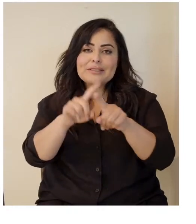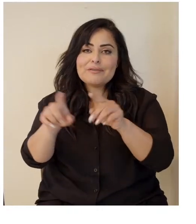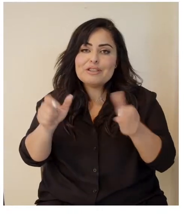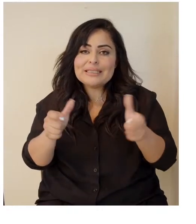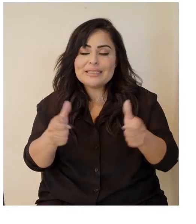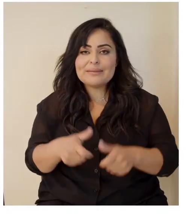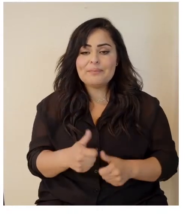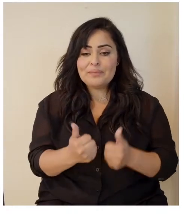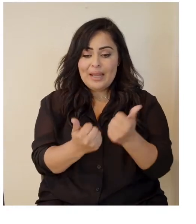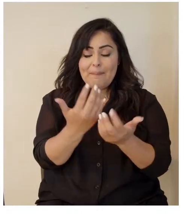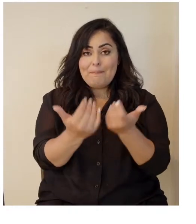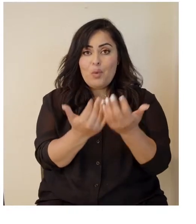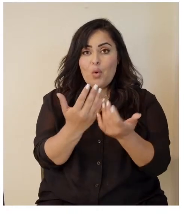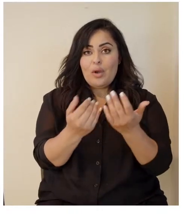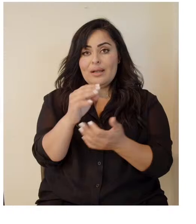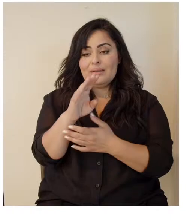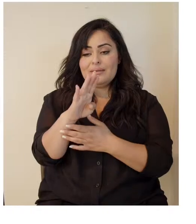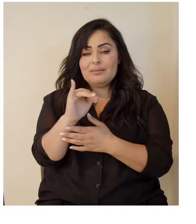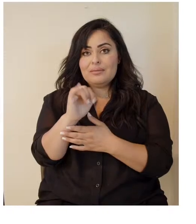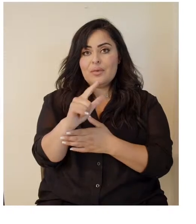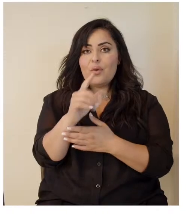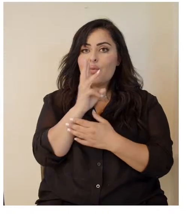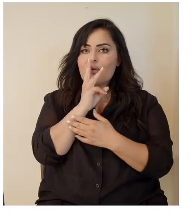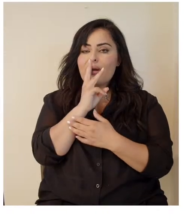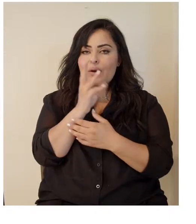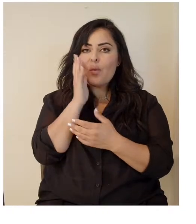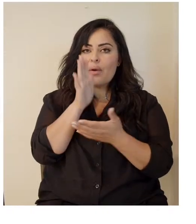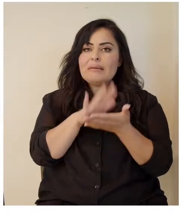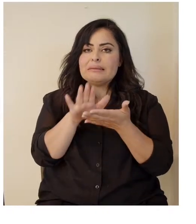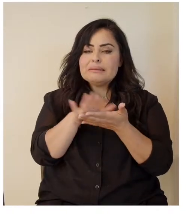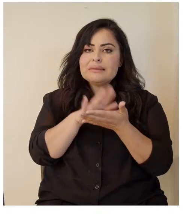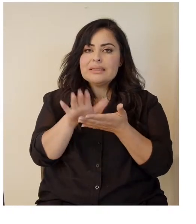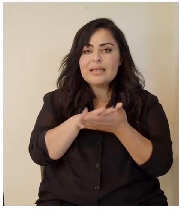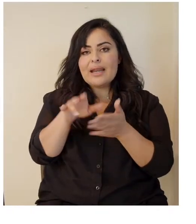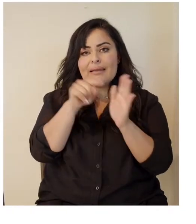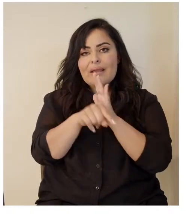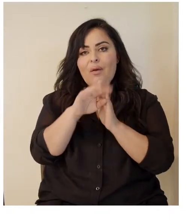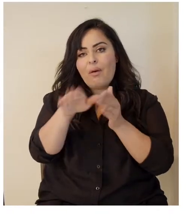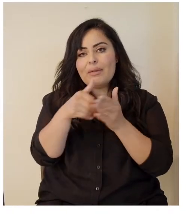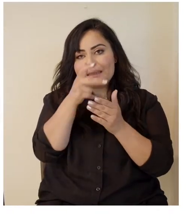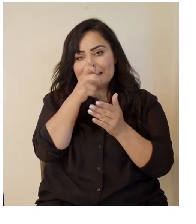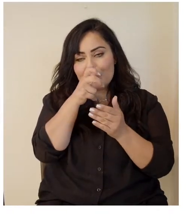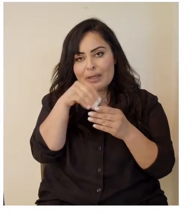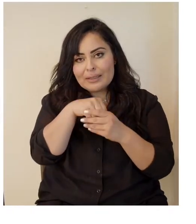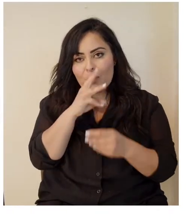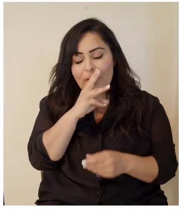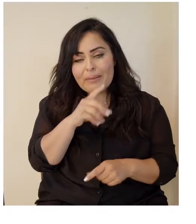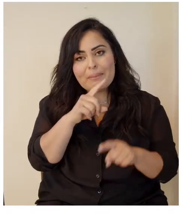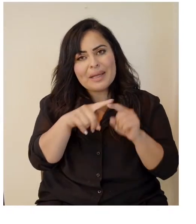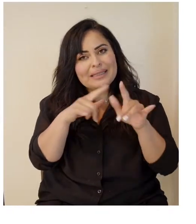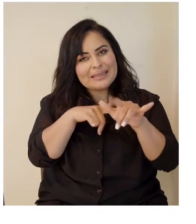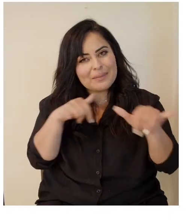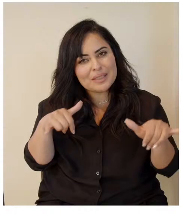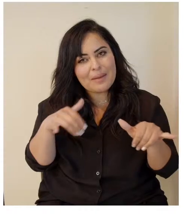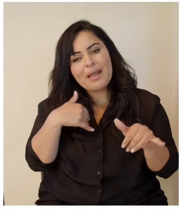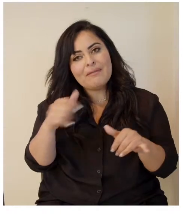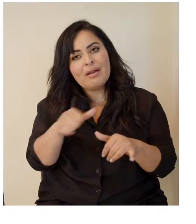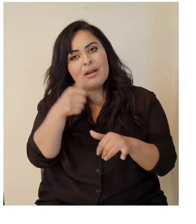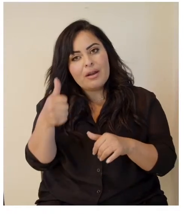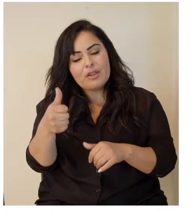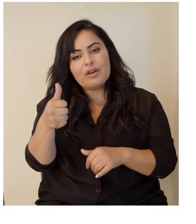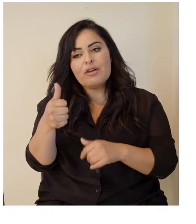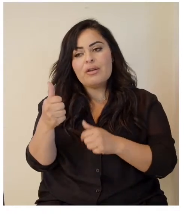kills the bacteria and other organisms so that they don't get into your system. But there's another kind of problem with water, and that is sometimes